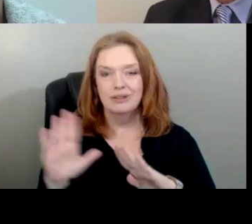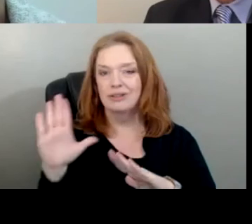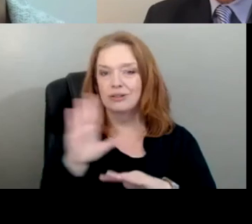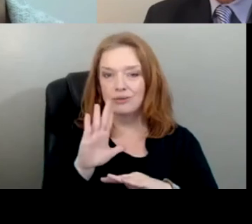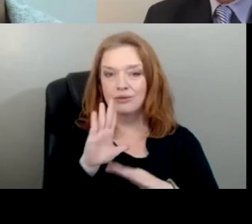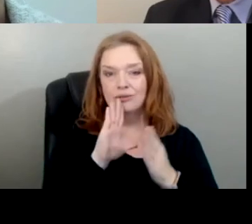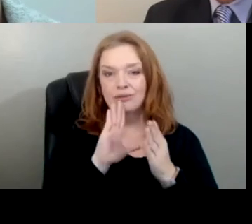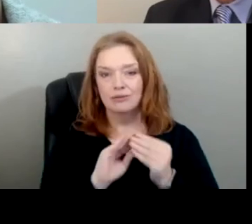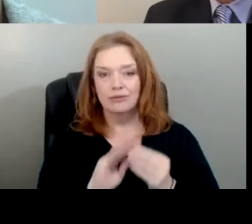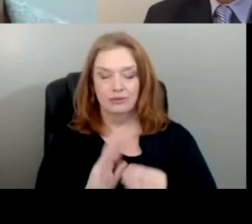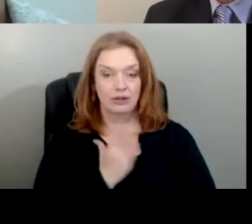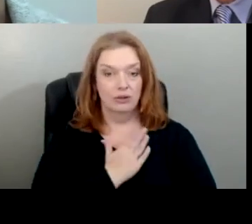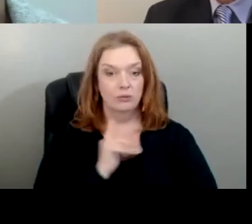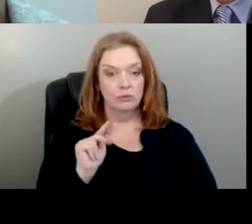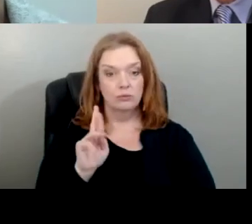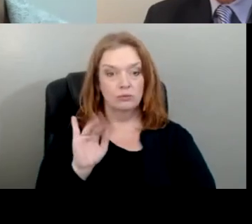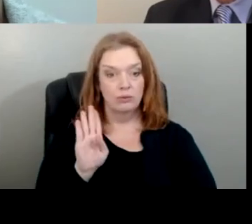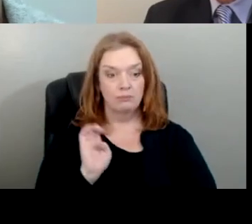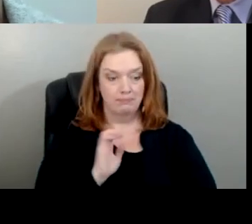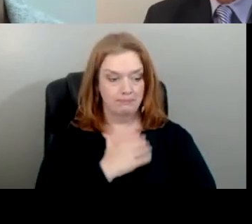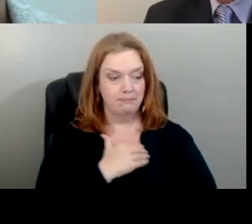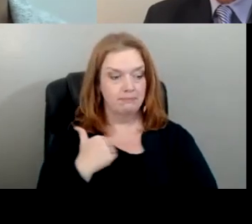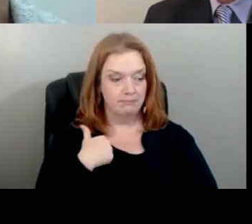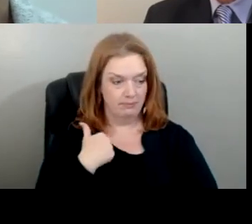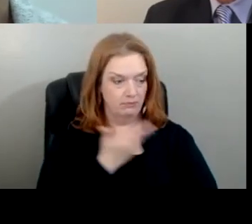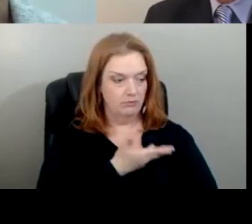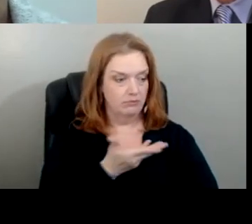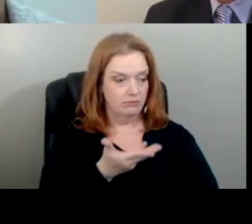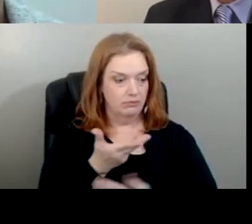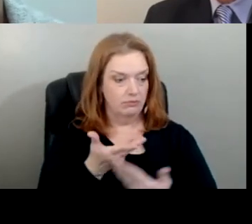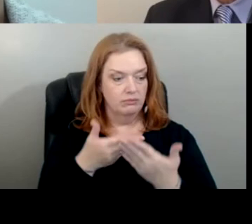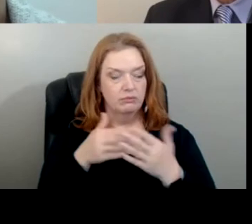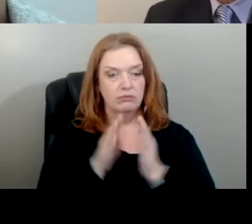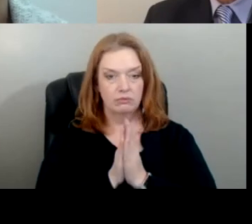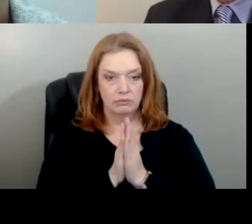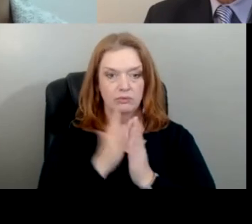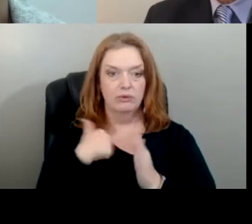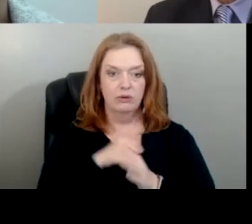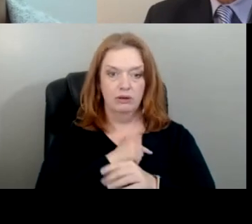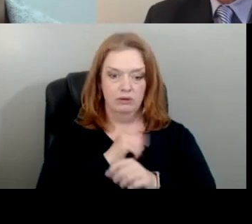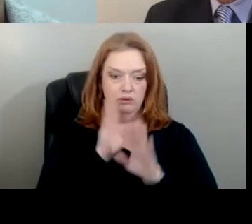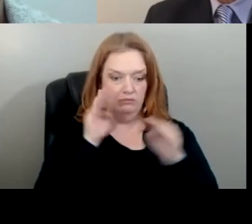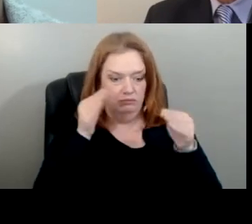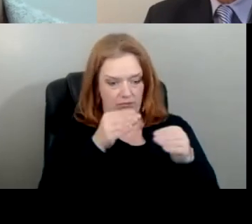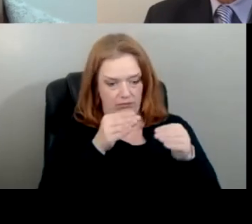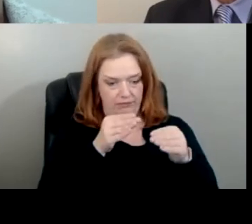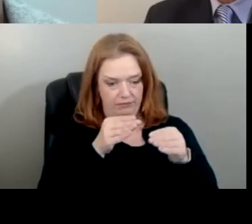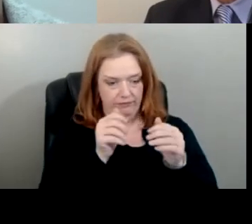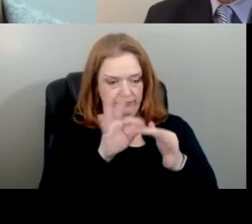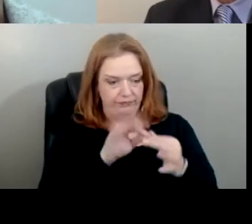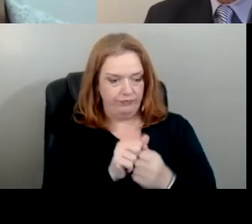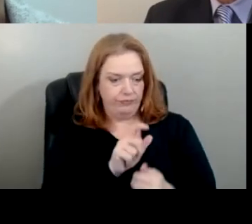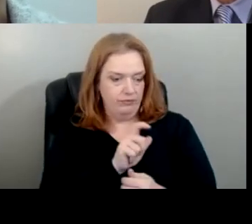tribal members are actually requesting for, you know, us to work on our law enforcement issues